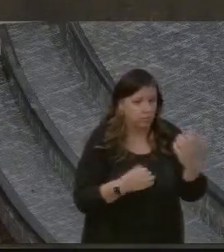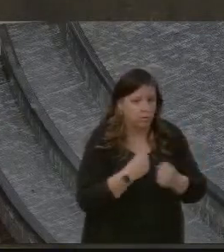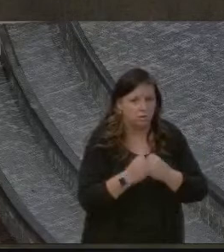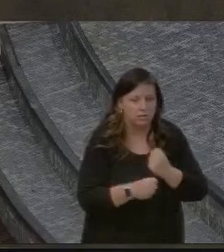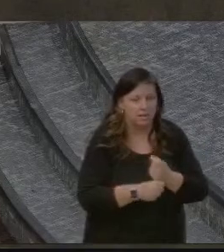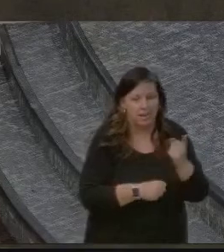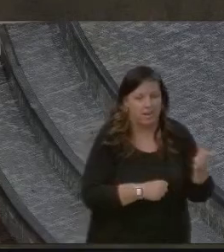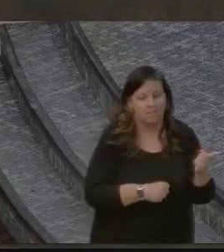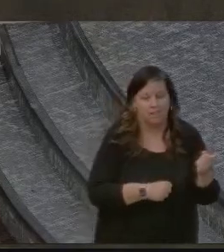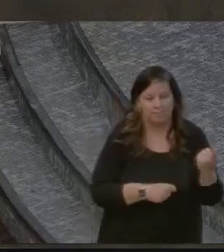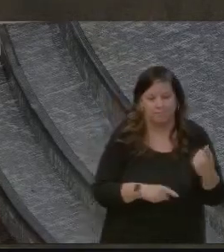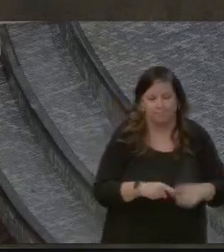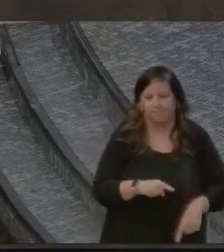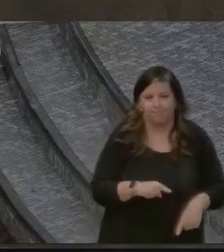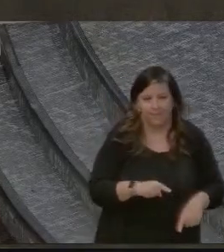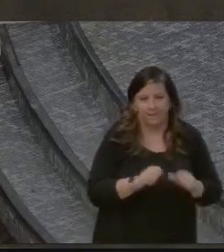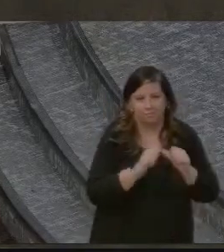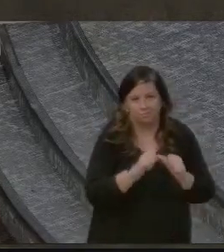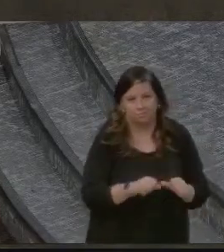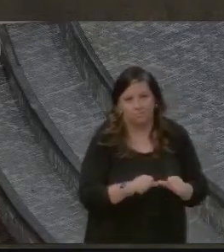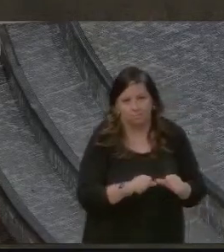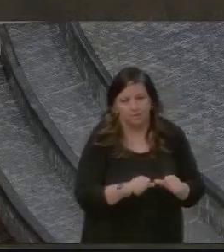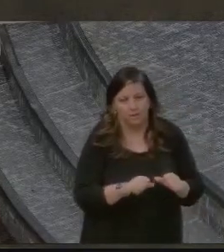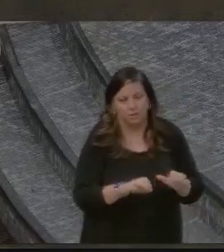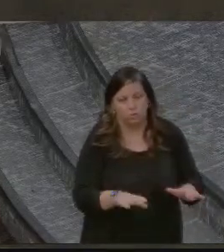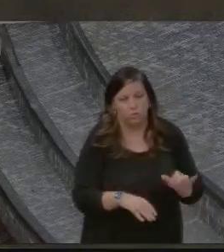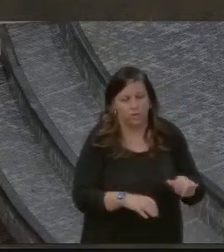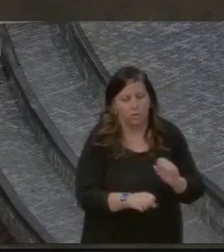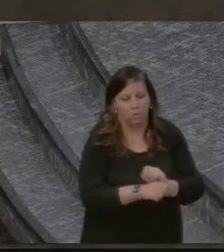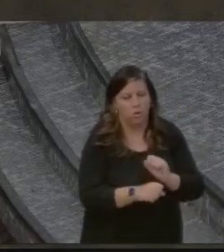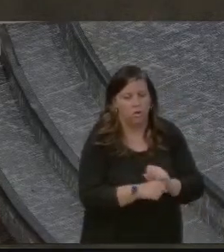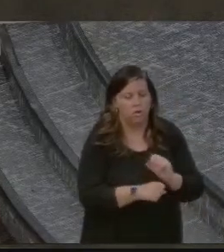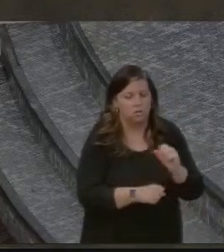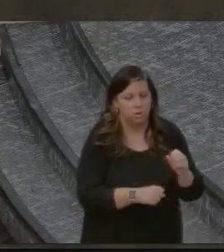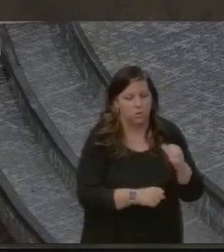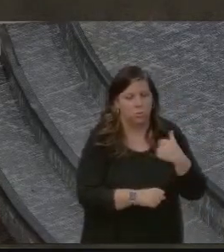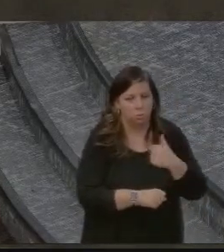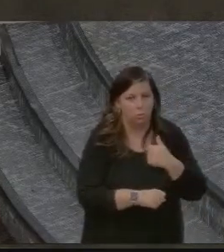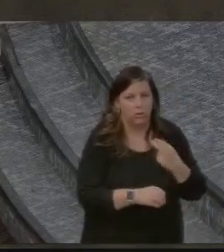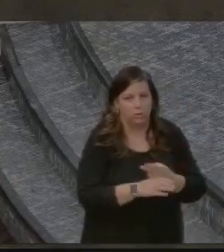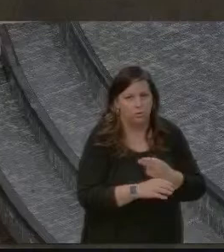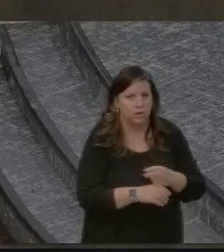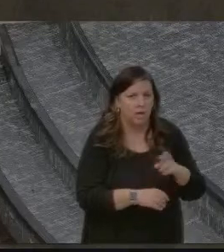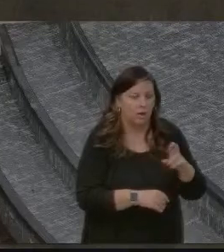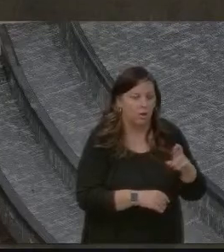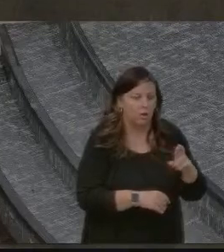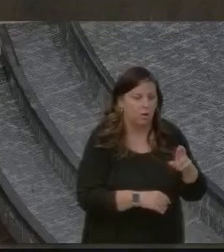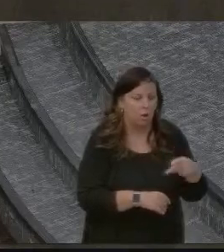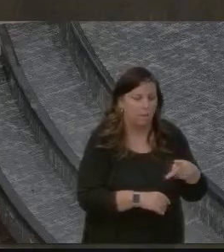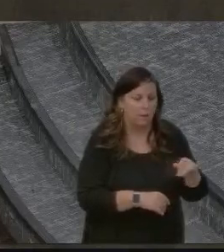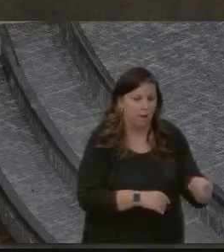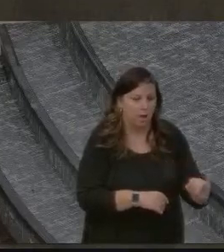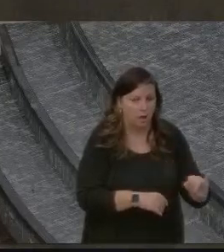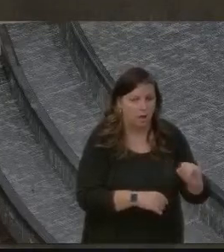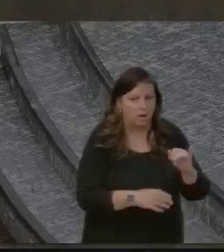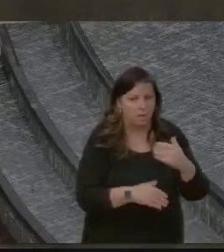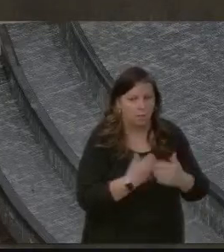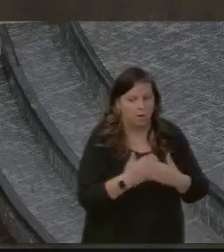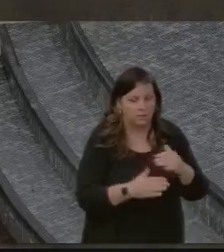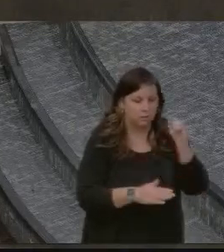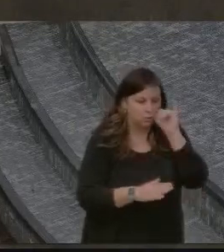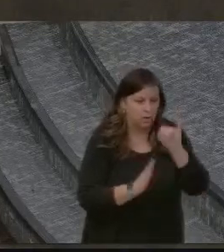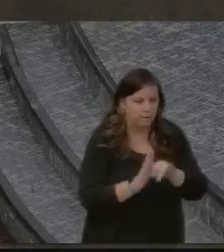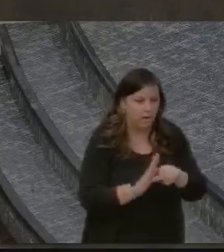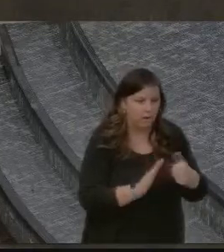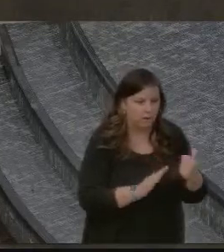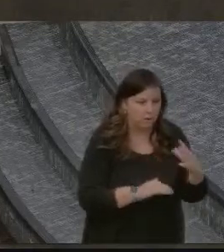longer able to do that, which is what led to the RFP process to identify another company who could come in. And this is different